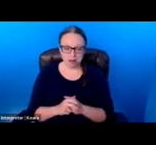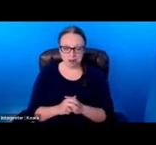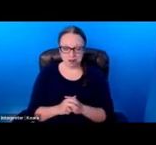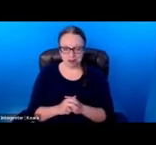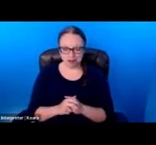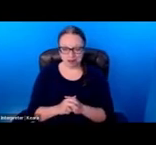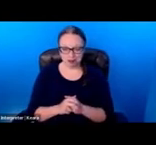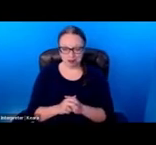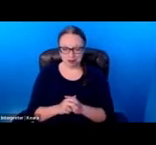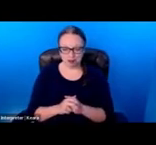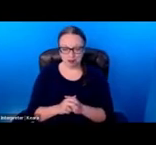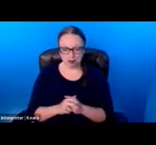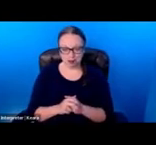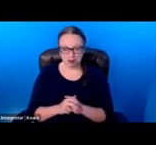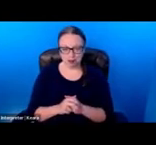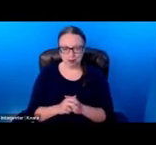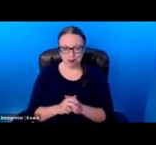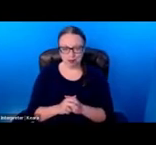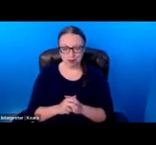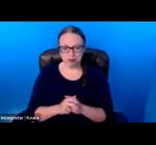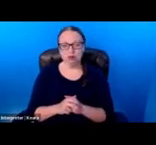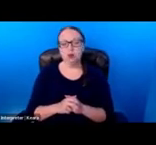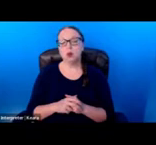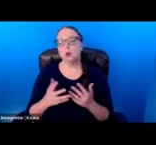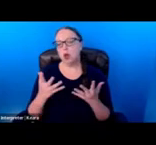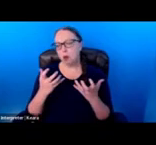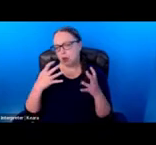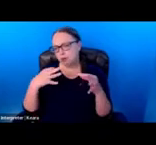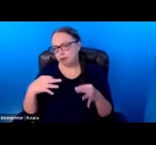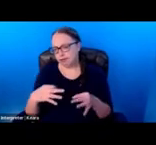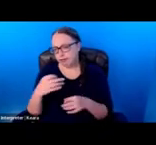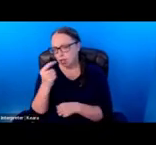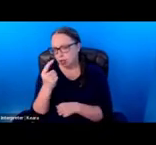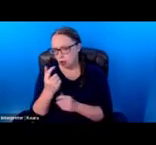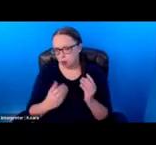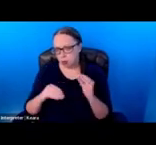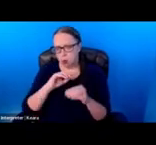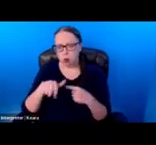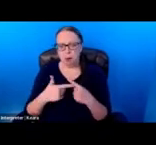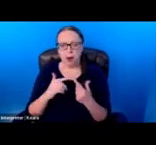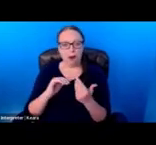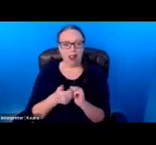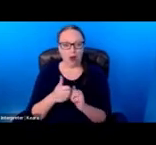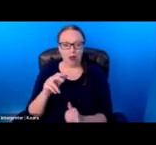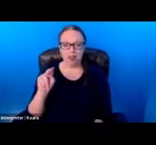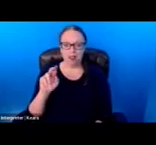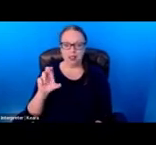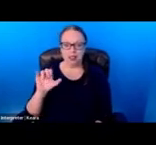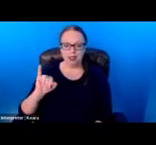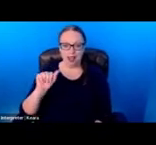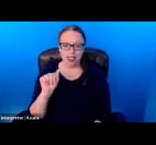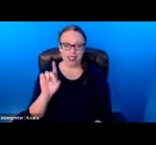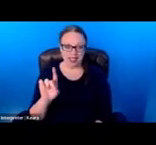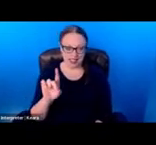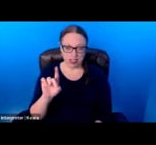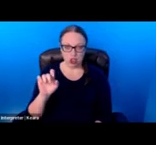I wanted to give you all a little bit more insight into how the NCIAD survey is sampled,